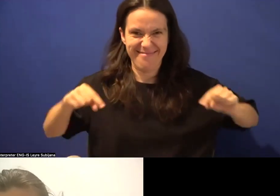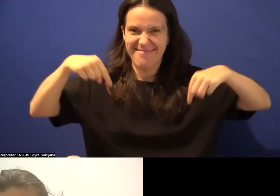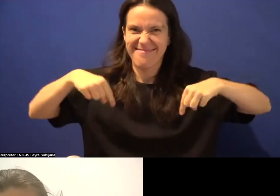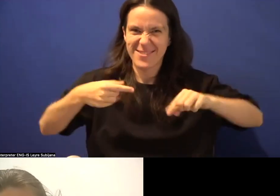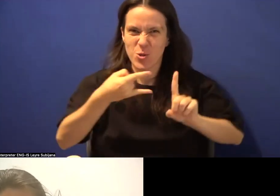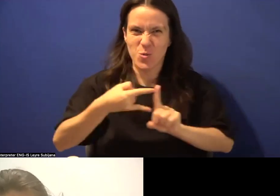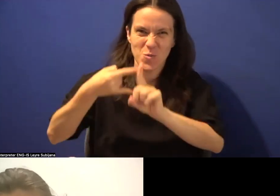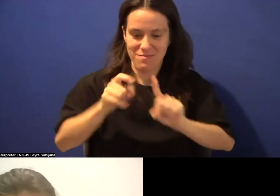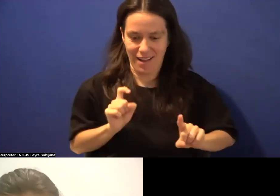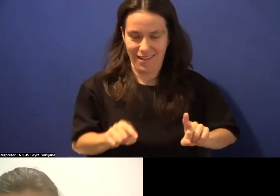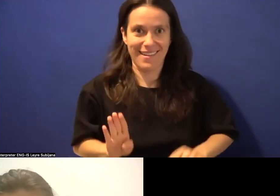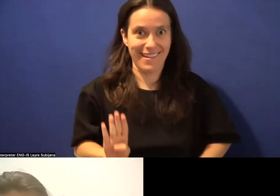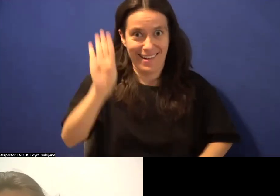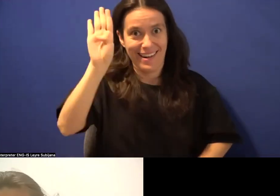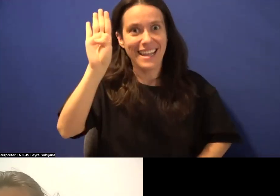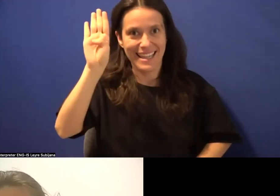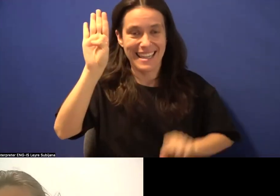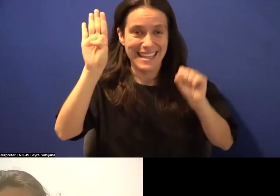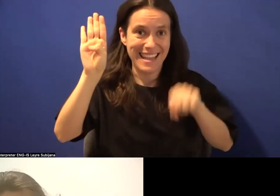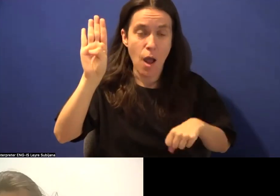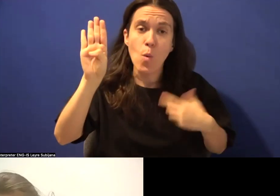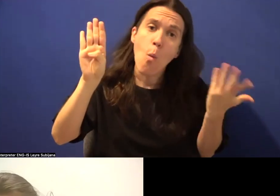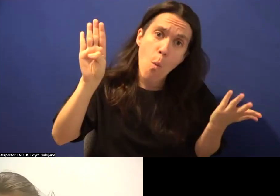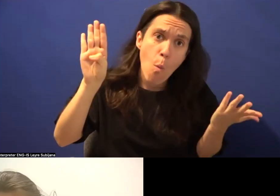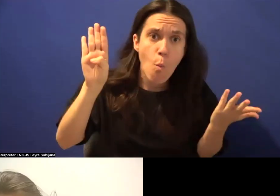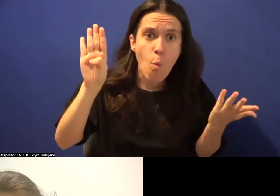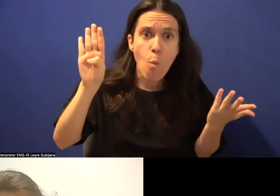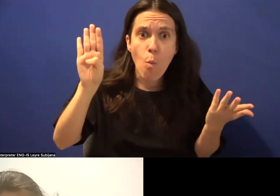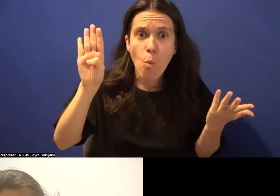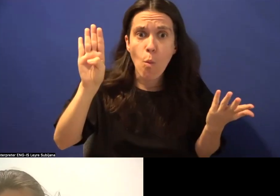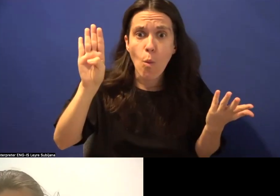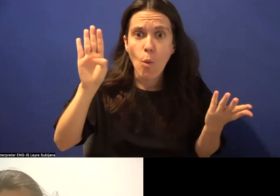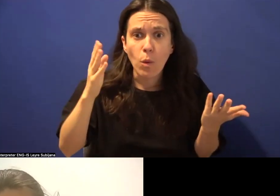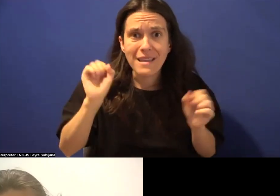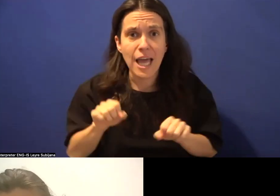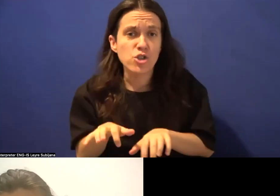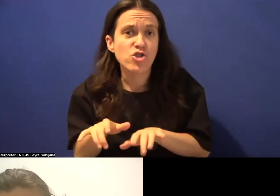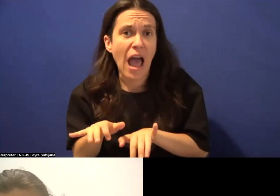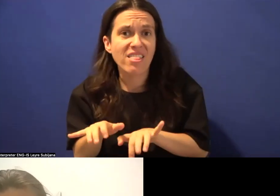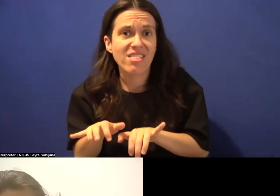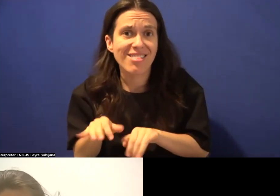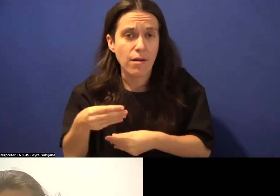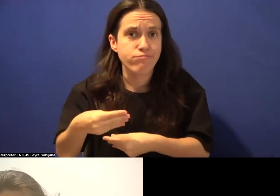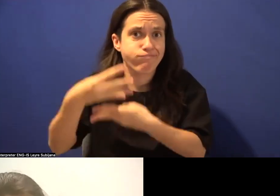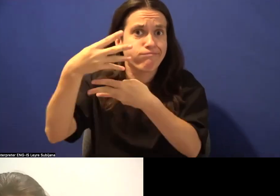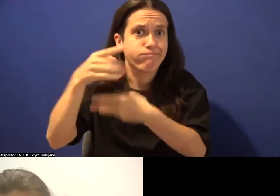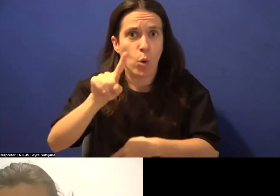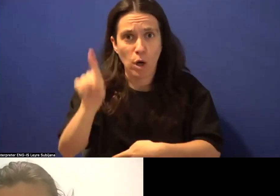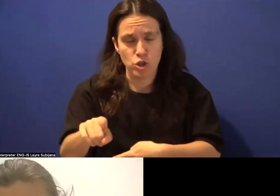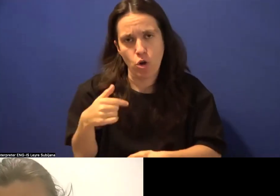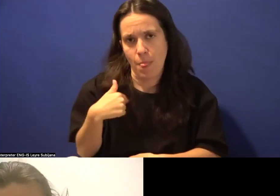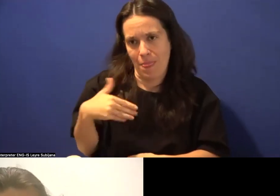then asking the questions themselves, or doing it in chat, typing in chat, and then I'm going